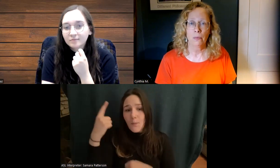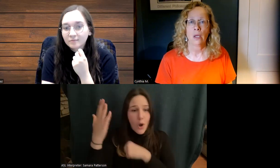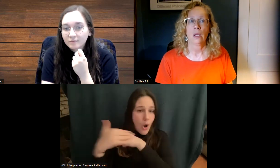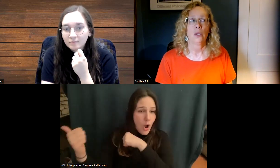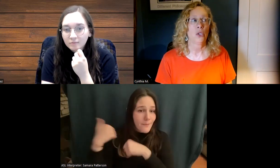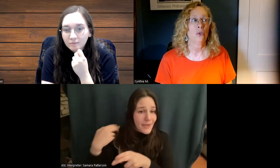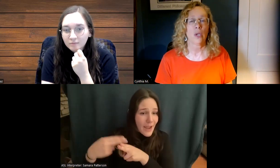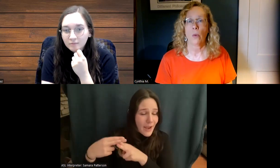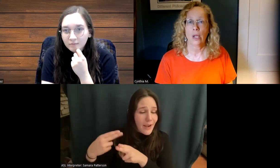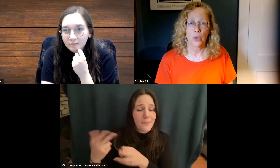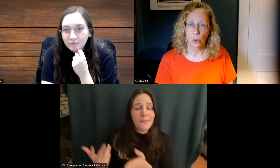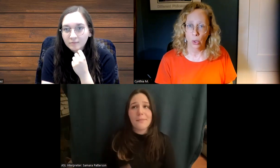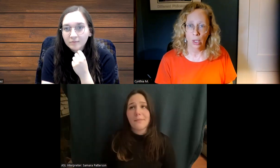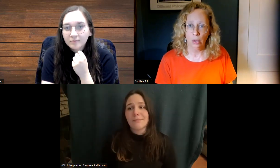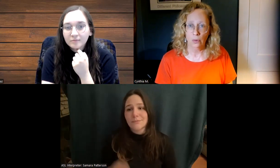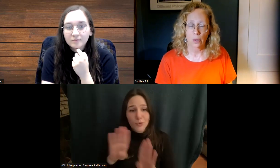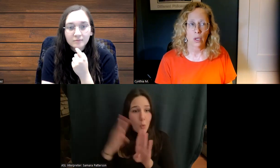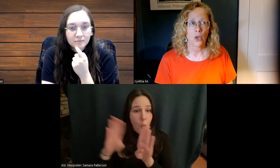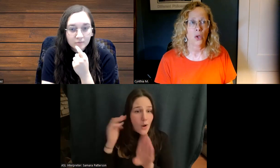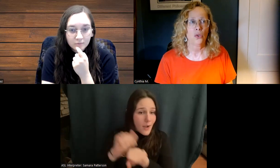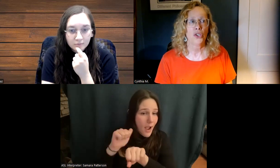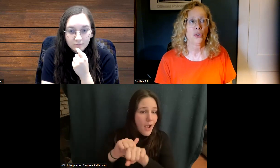name, to someone at the door,